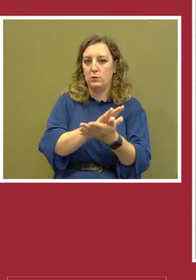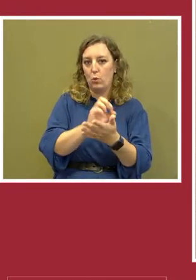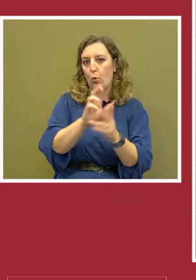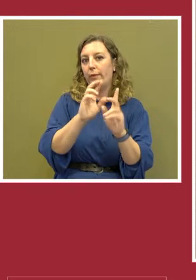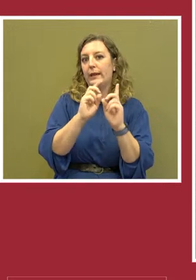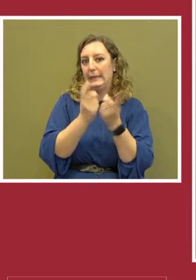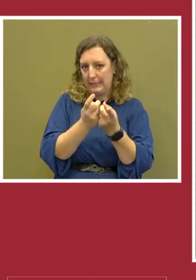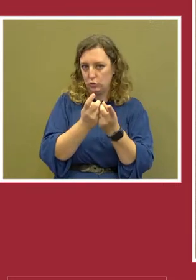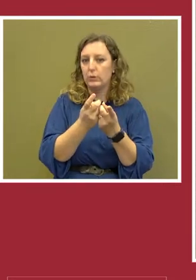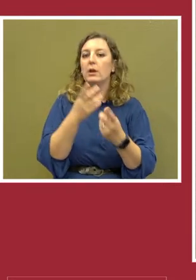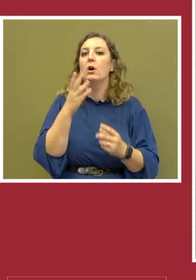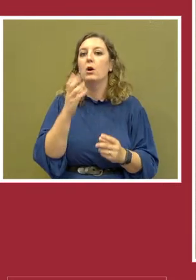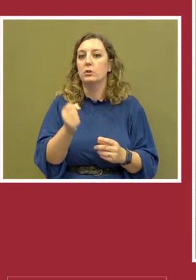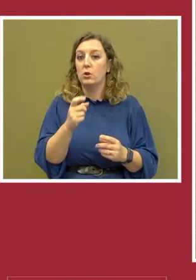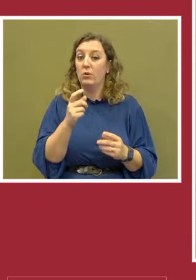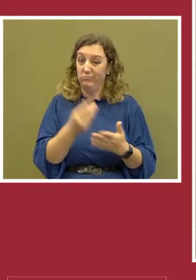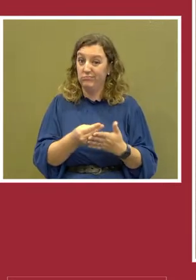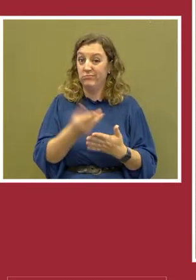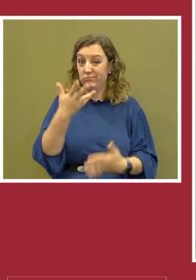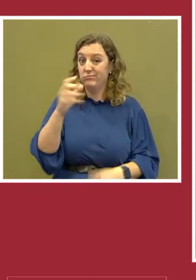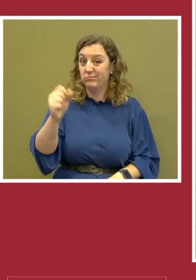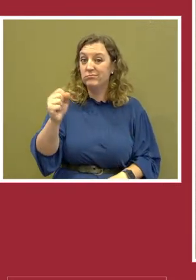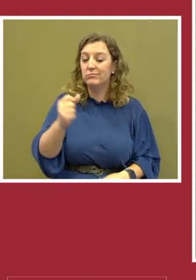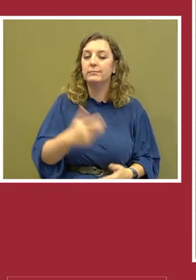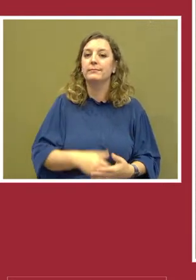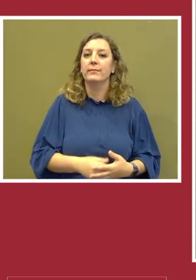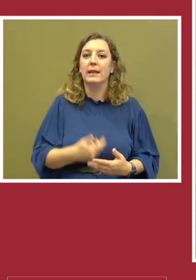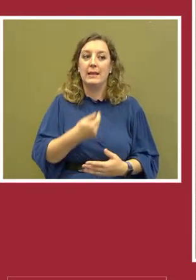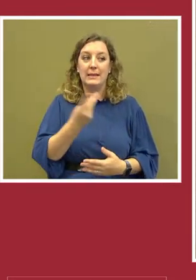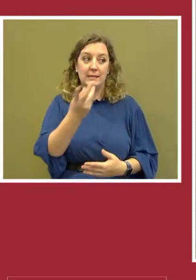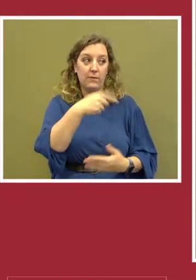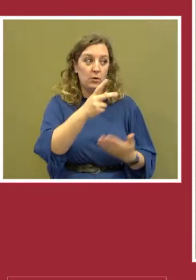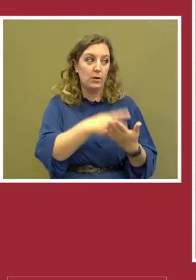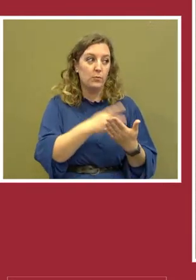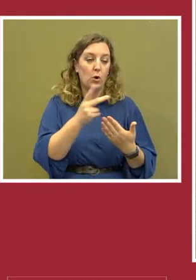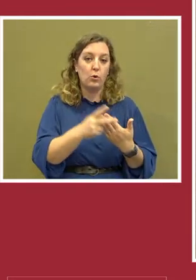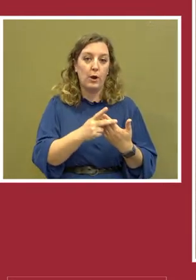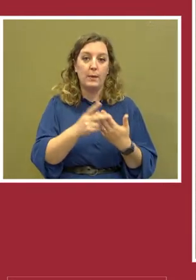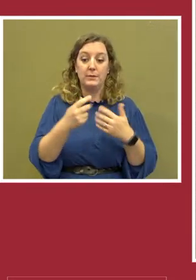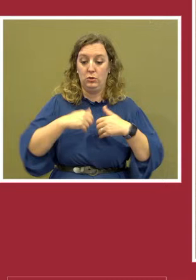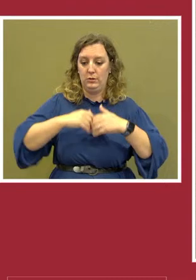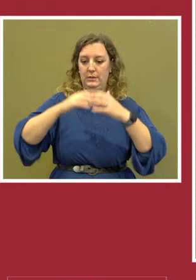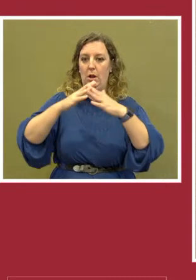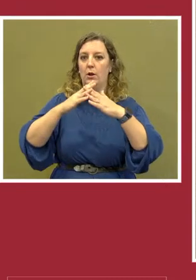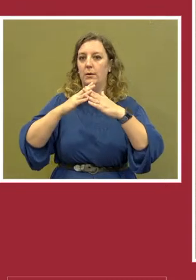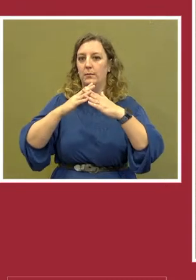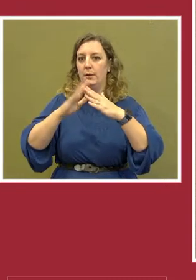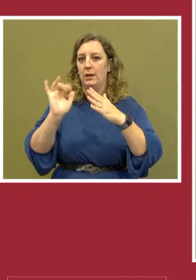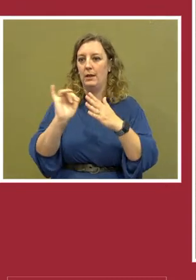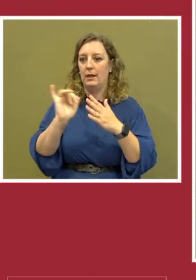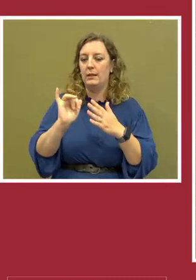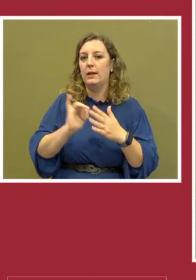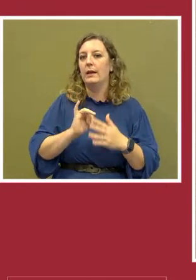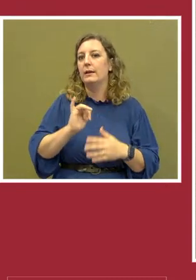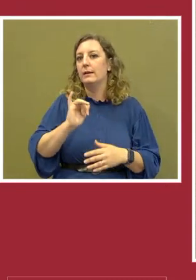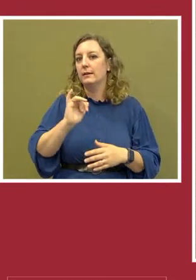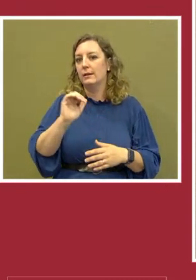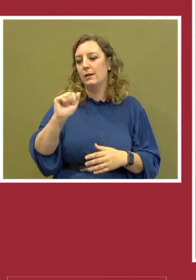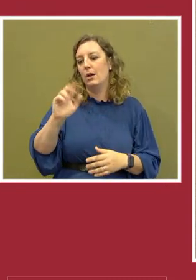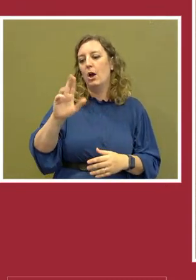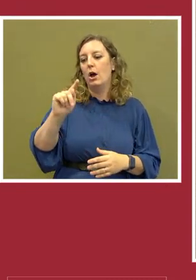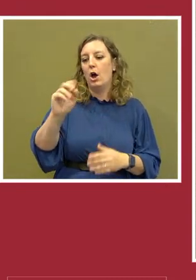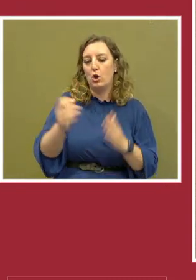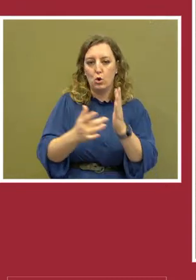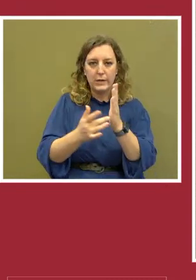the district. And so they are expensive. Several of these programs, once you get them started, you know, like a metals program or an auto